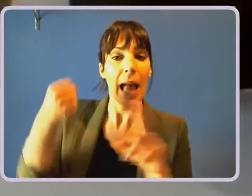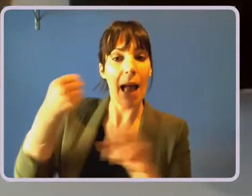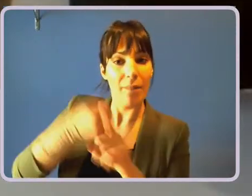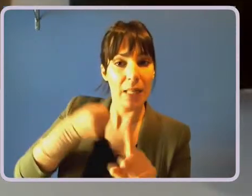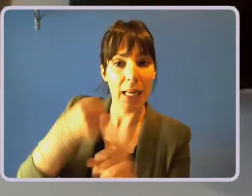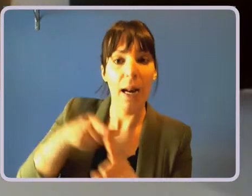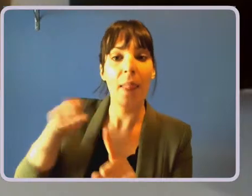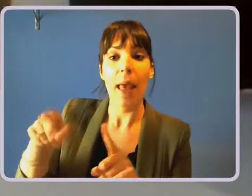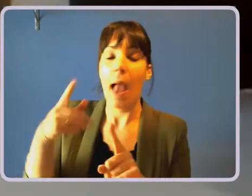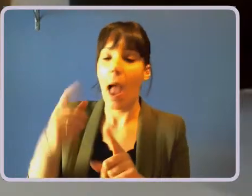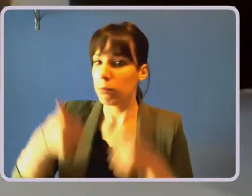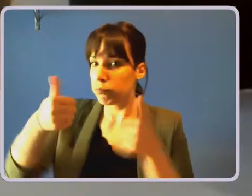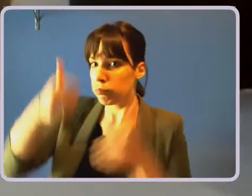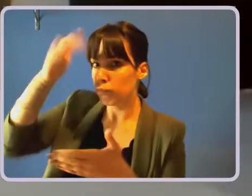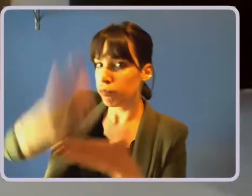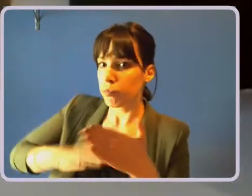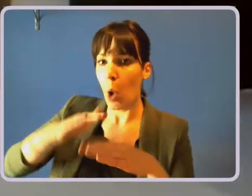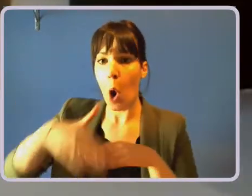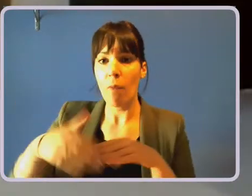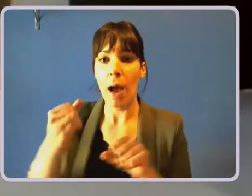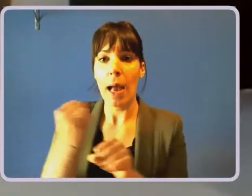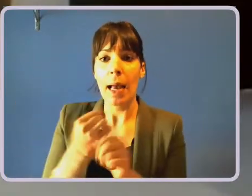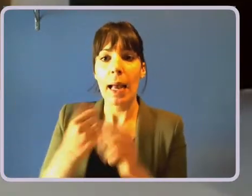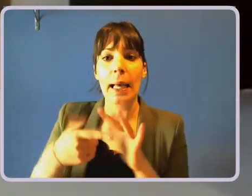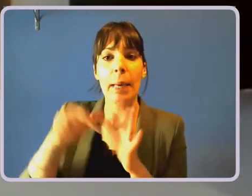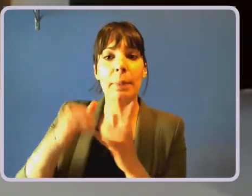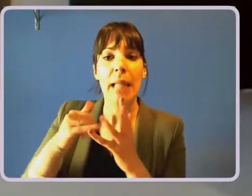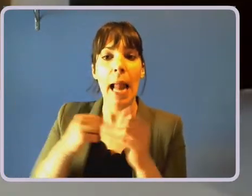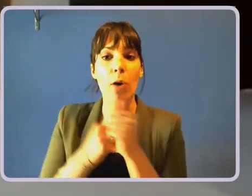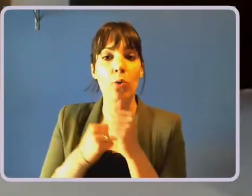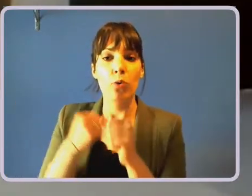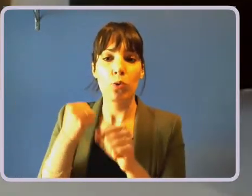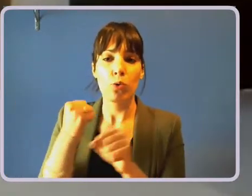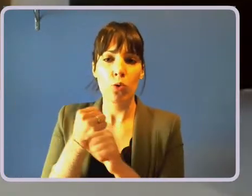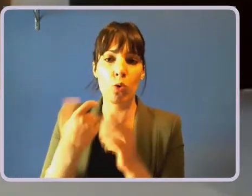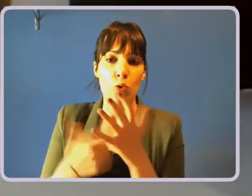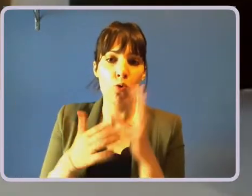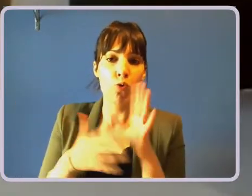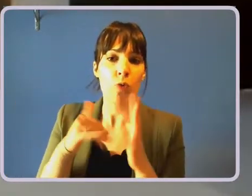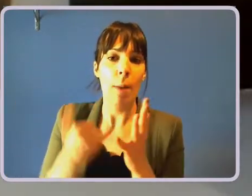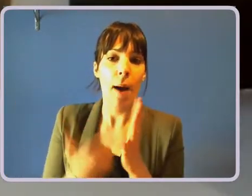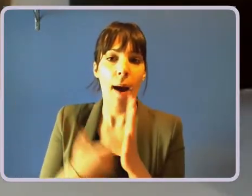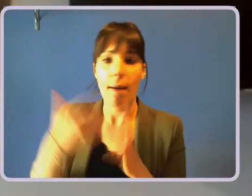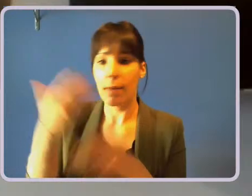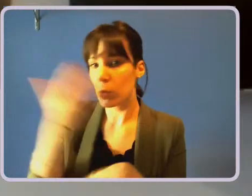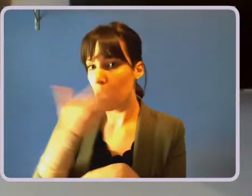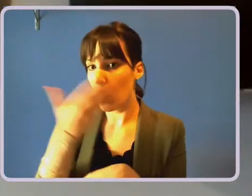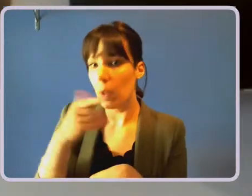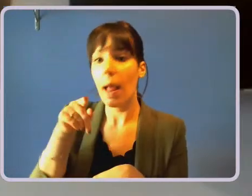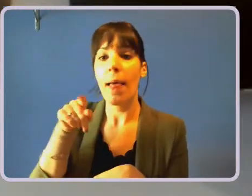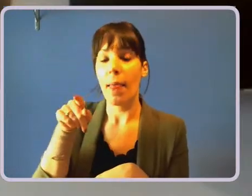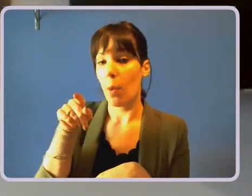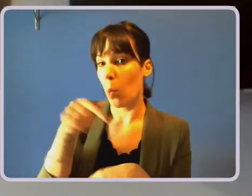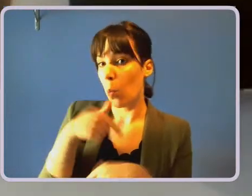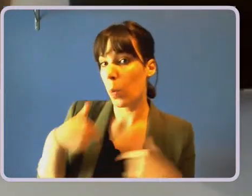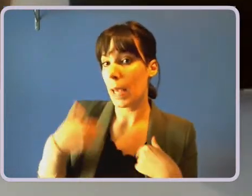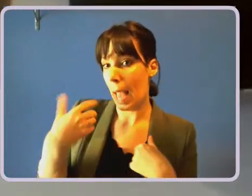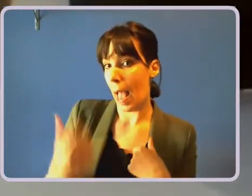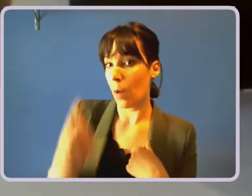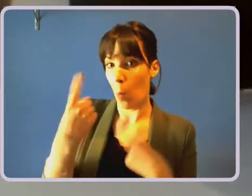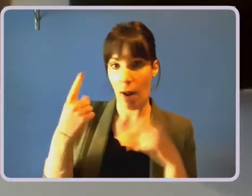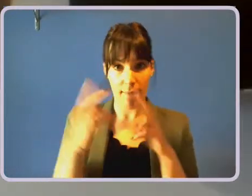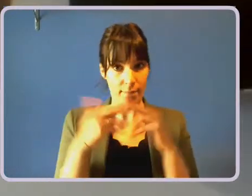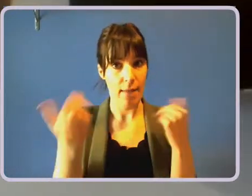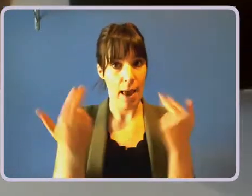School, which obviously had accommodation on site there, which was very accessible. We had a family in East Gippsland who were